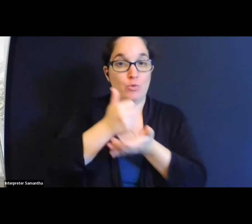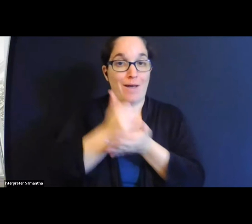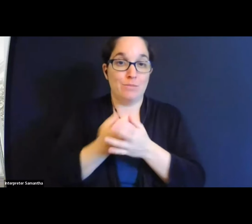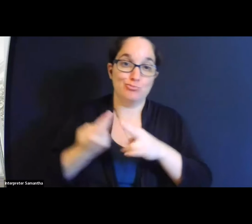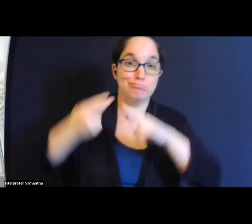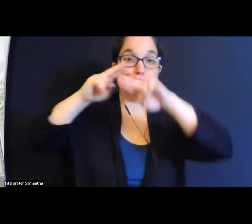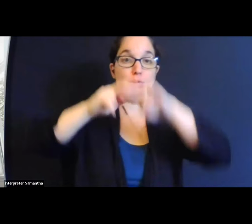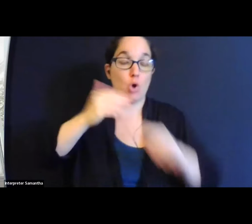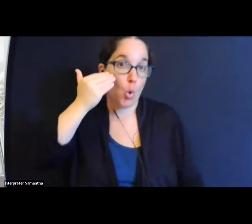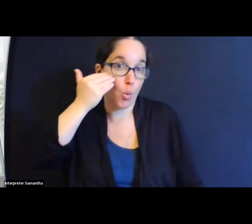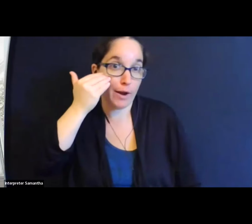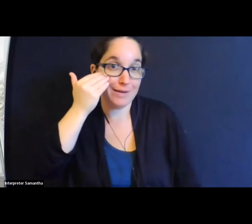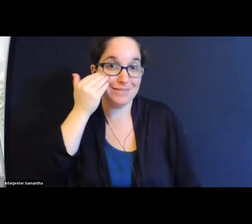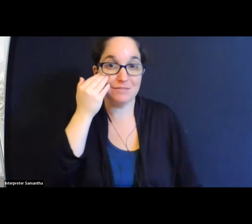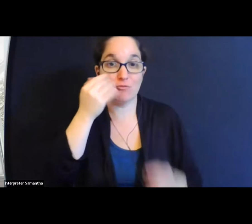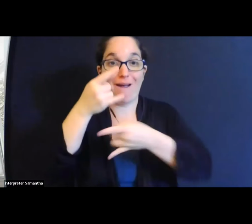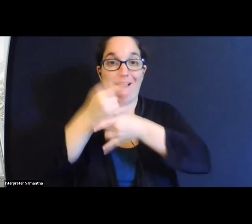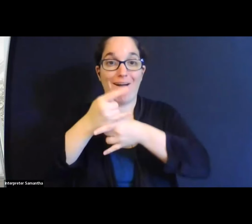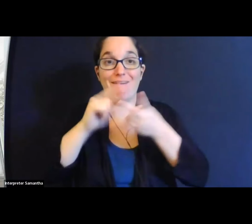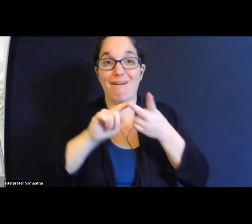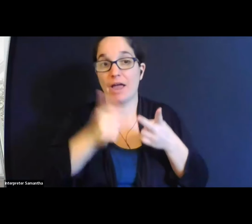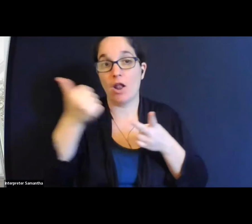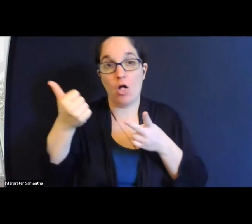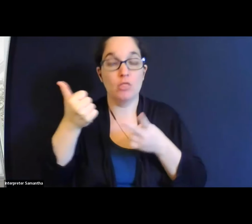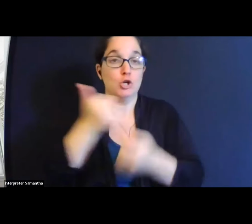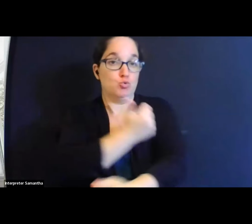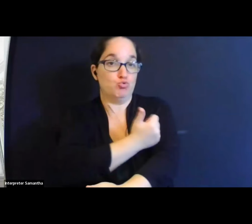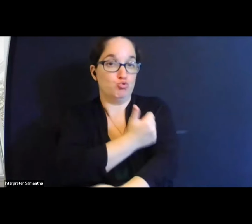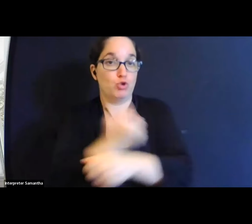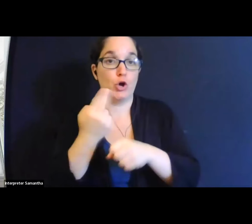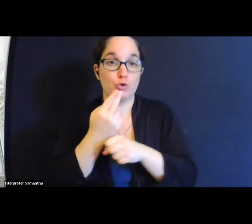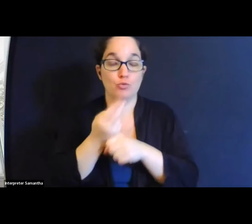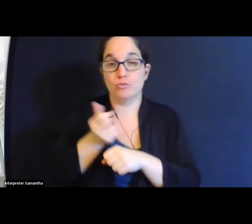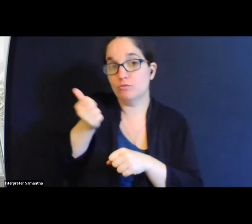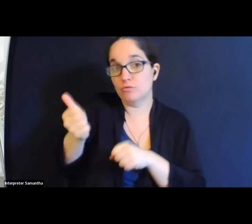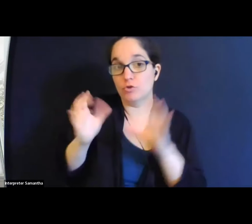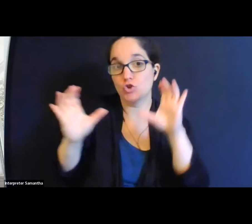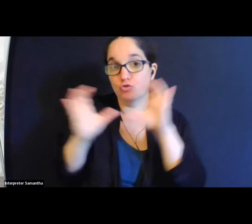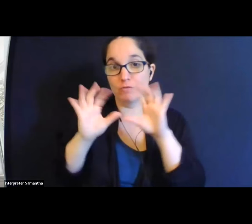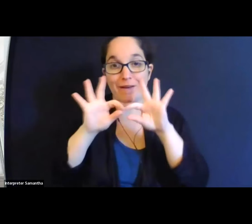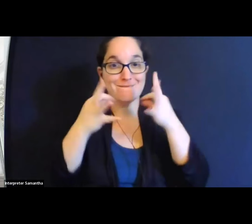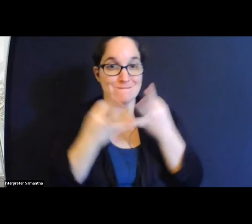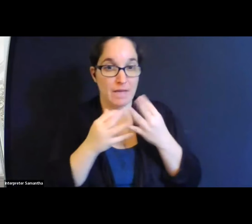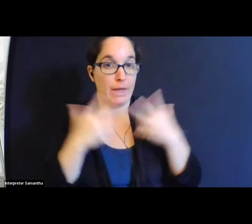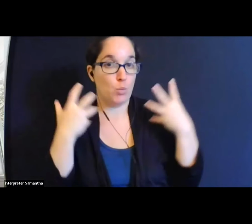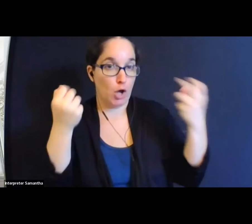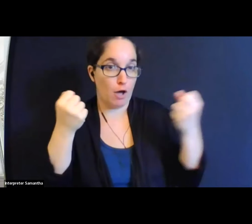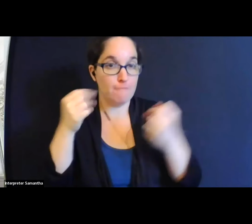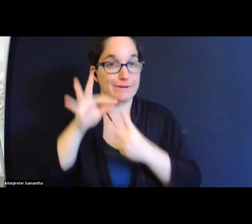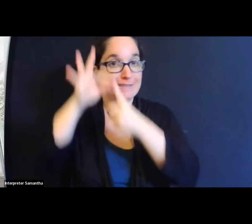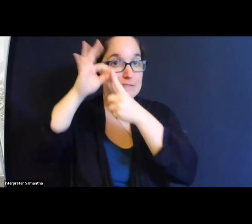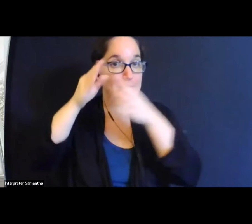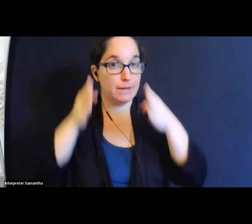of alcohol and other drug use. She is a certified family recovery specialist and is trained to help families